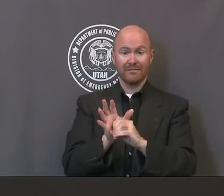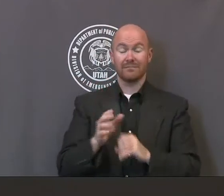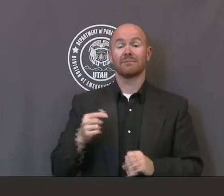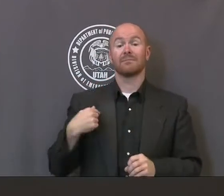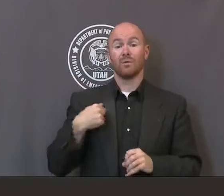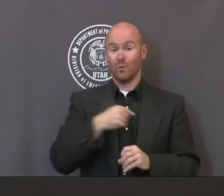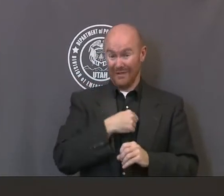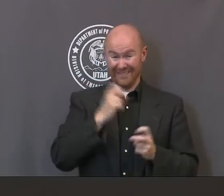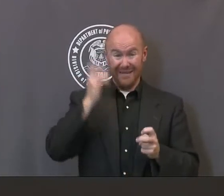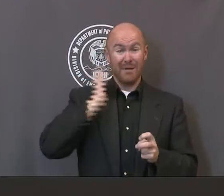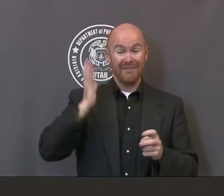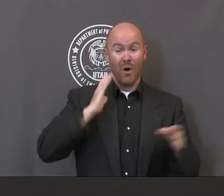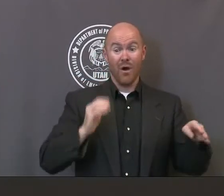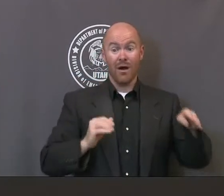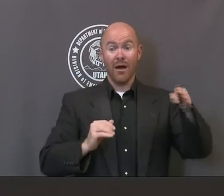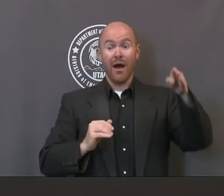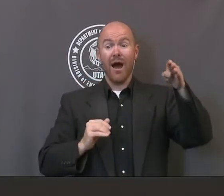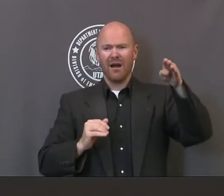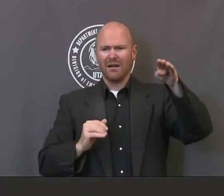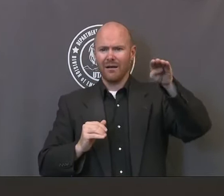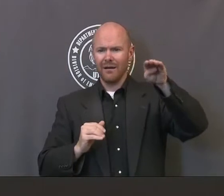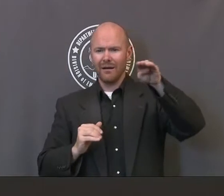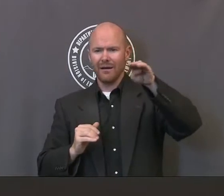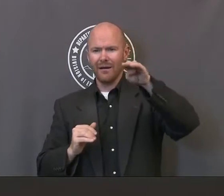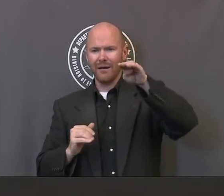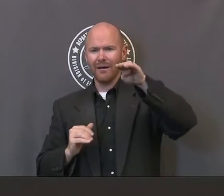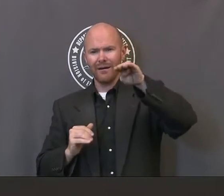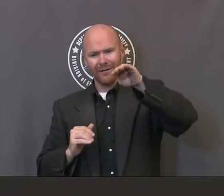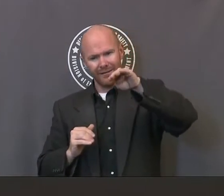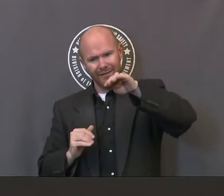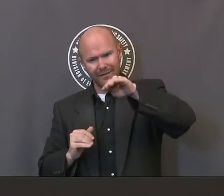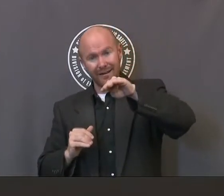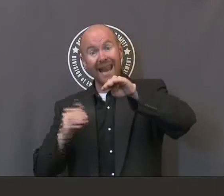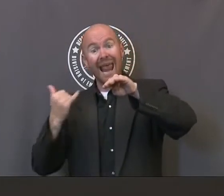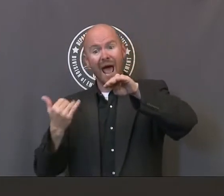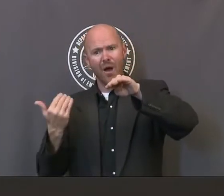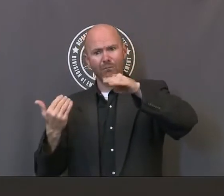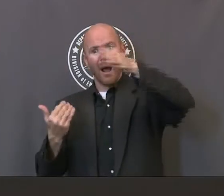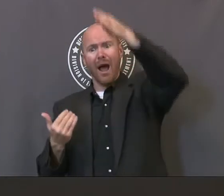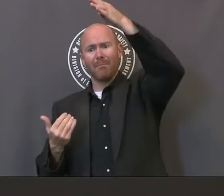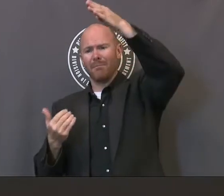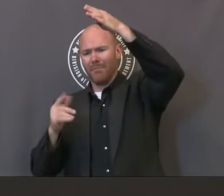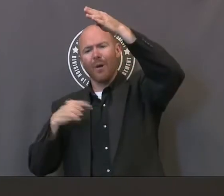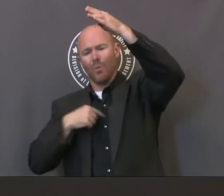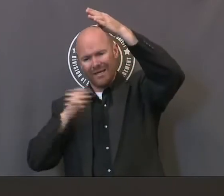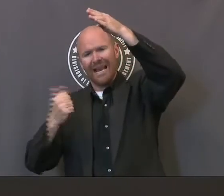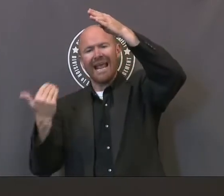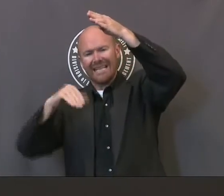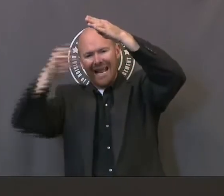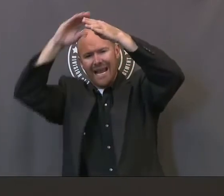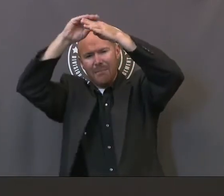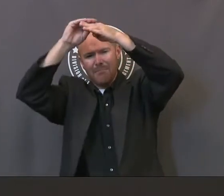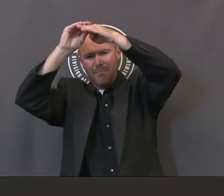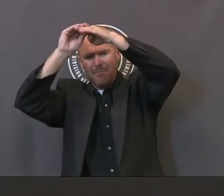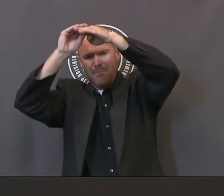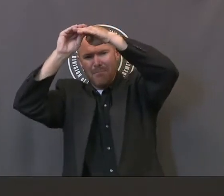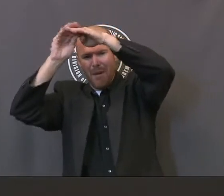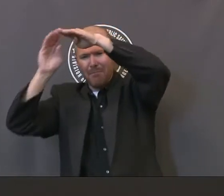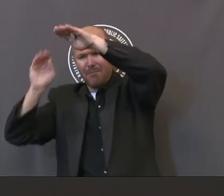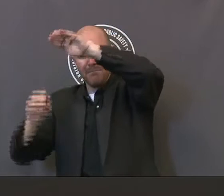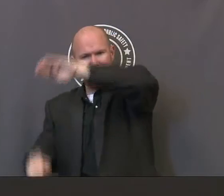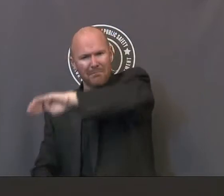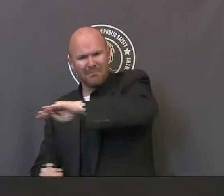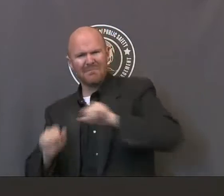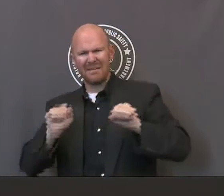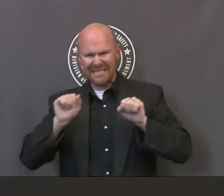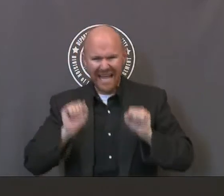before, and we will do it again now. Let's flatten the curve and reduce our numbers so that we do not overwhelm our healthcare system.